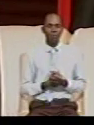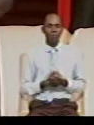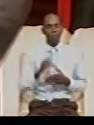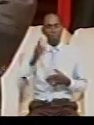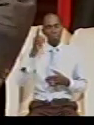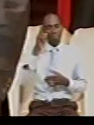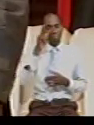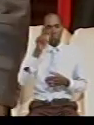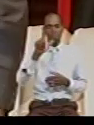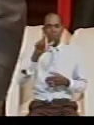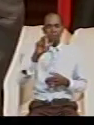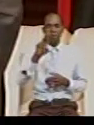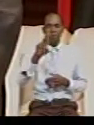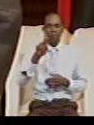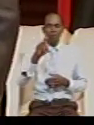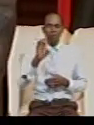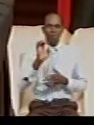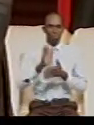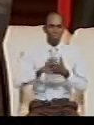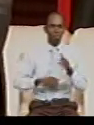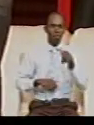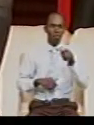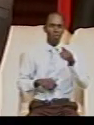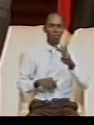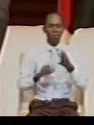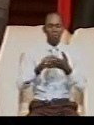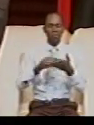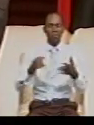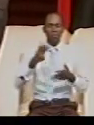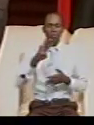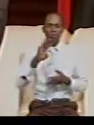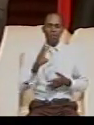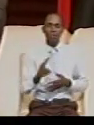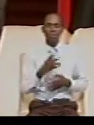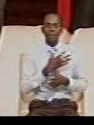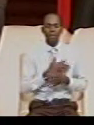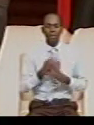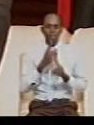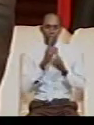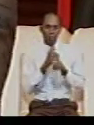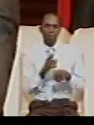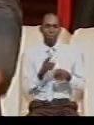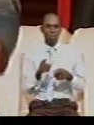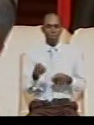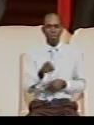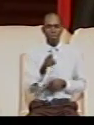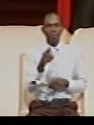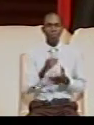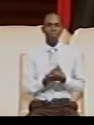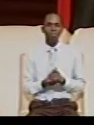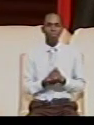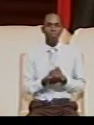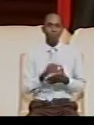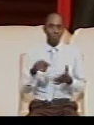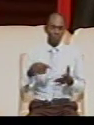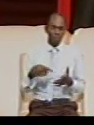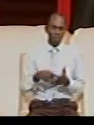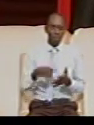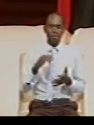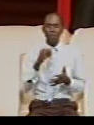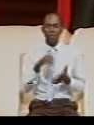Luke chapter 24, verse 46. And said unto them, thus it is